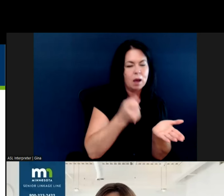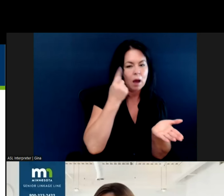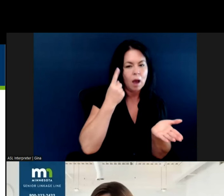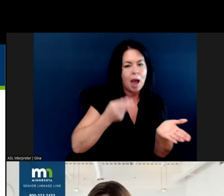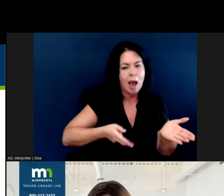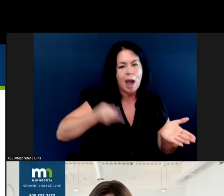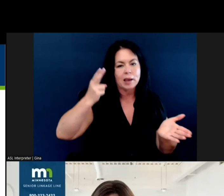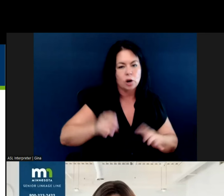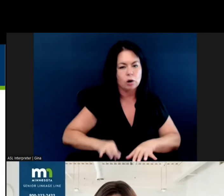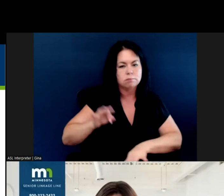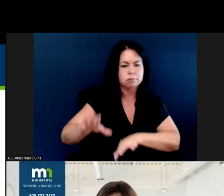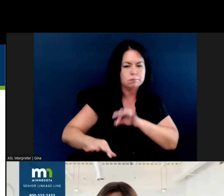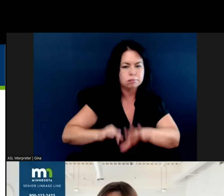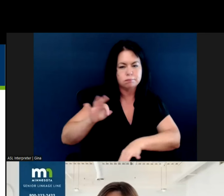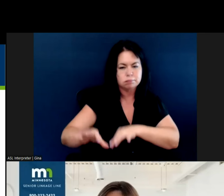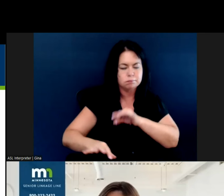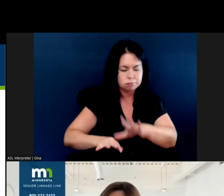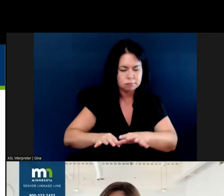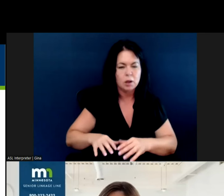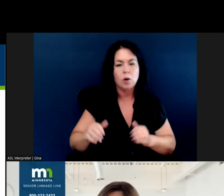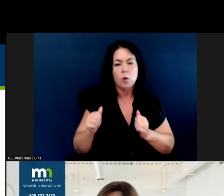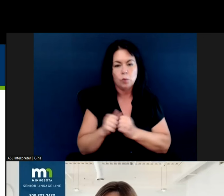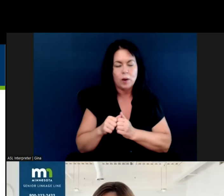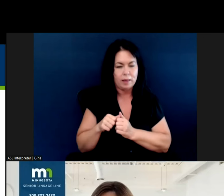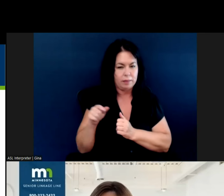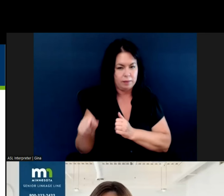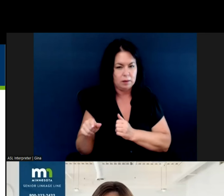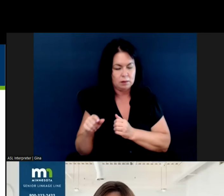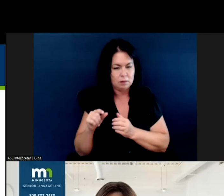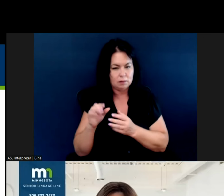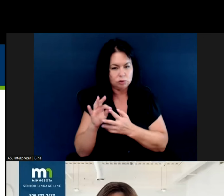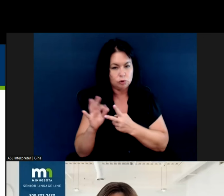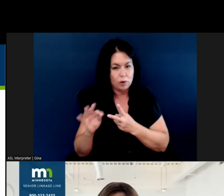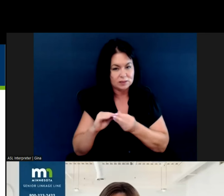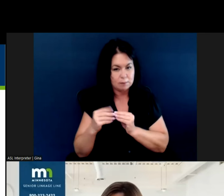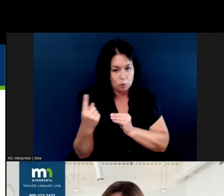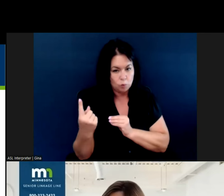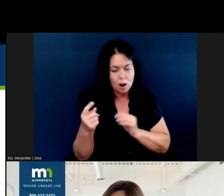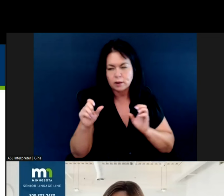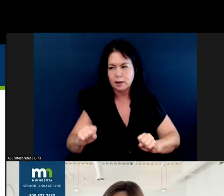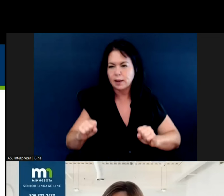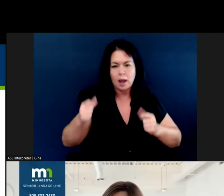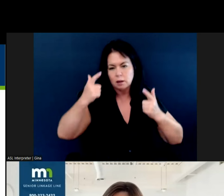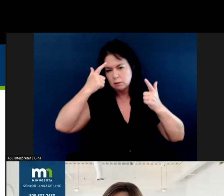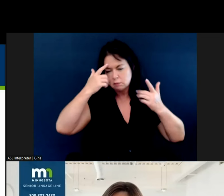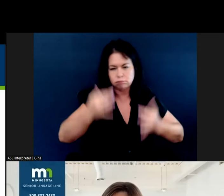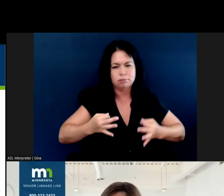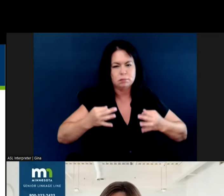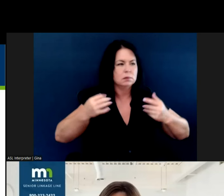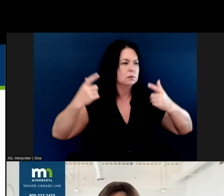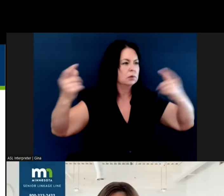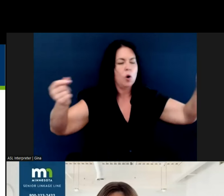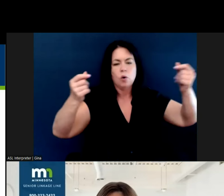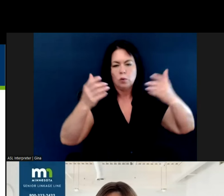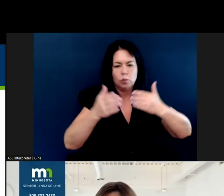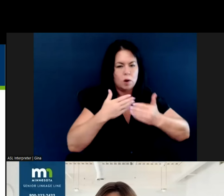1, there are Medicare covered benefits, right? You can go and receive your care anywhere that accepts Medicare.